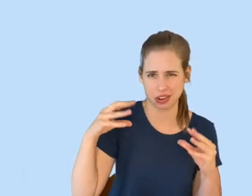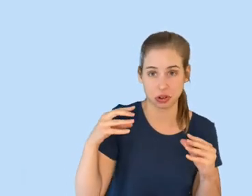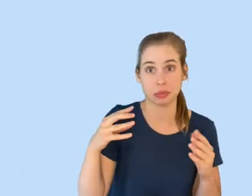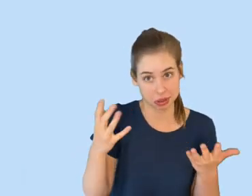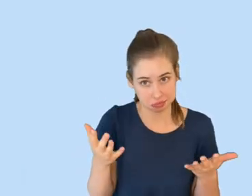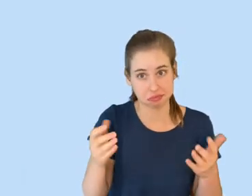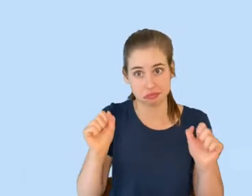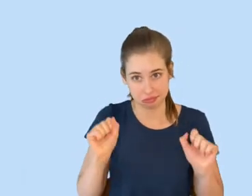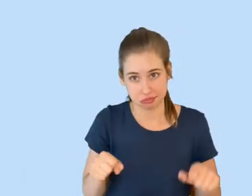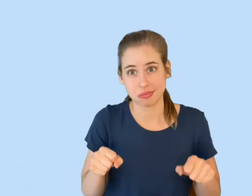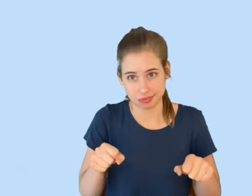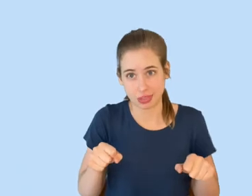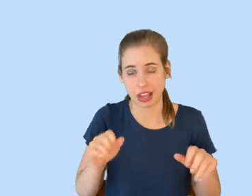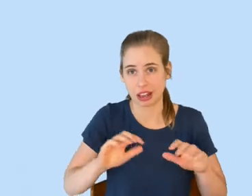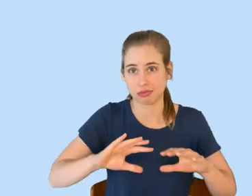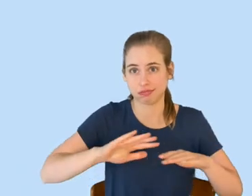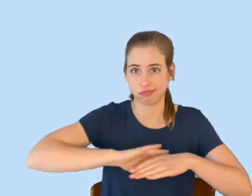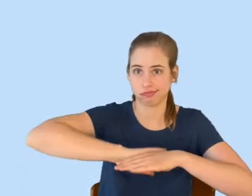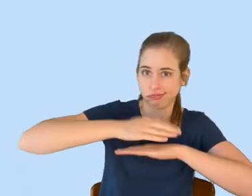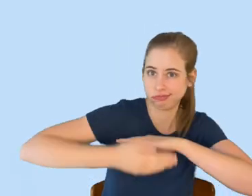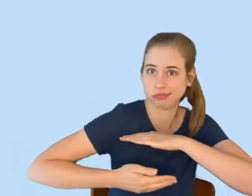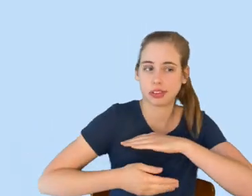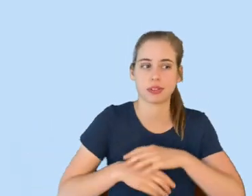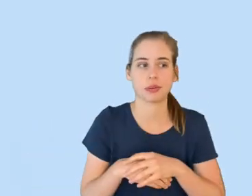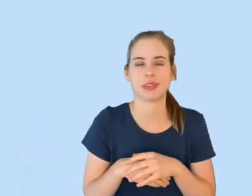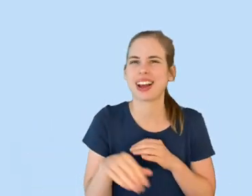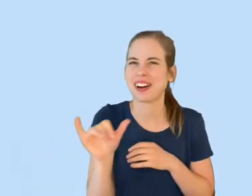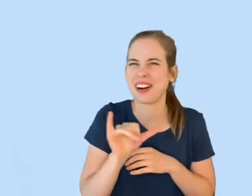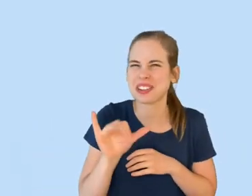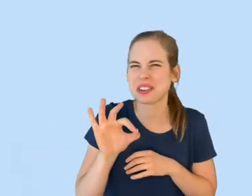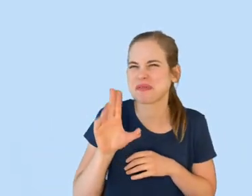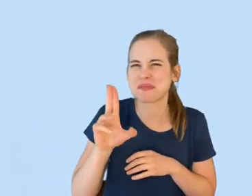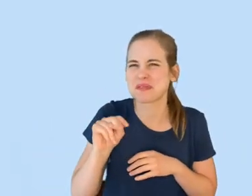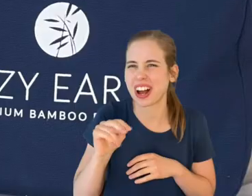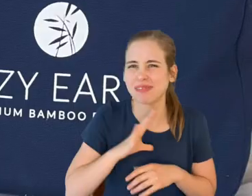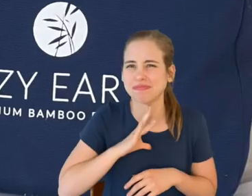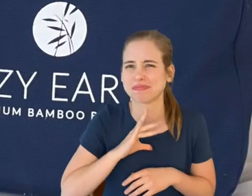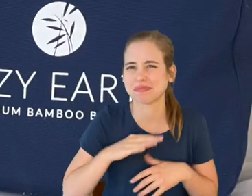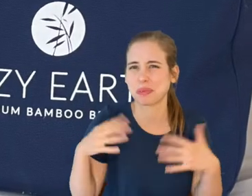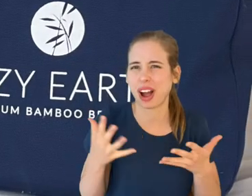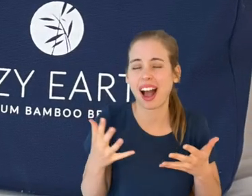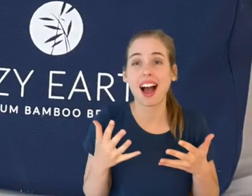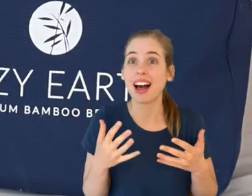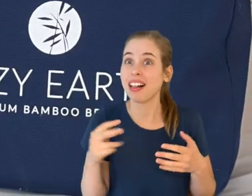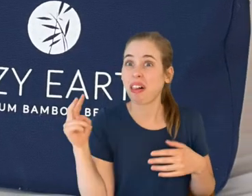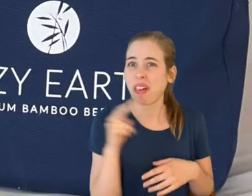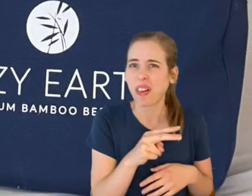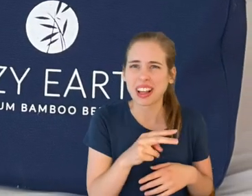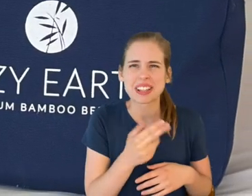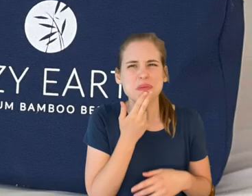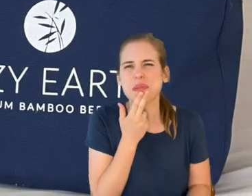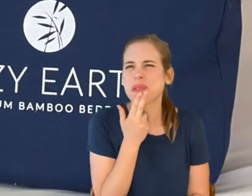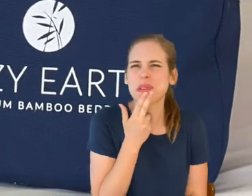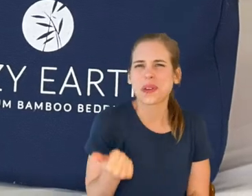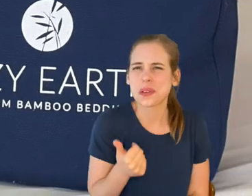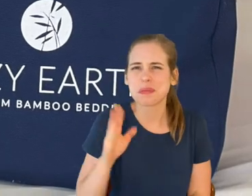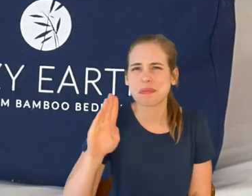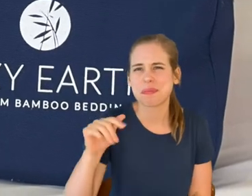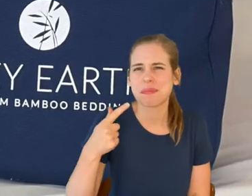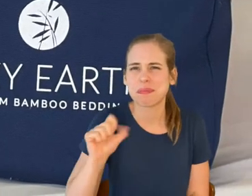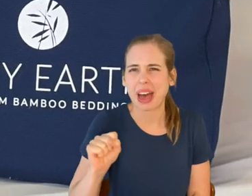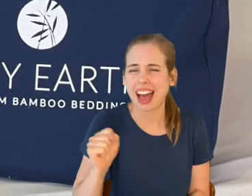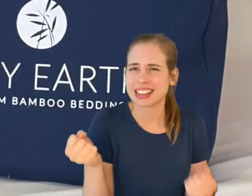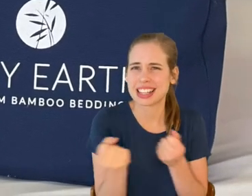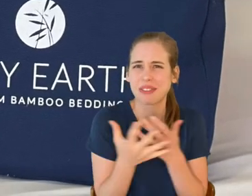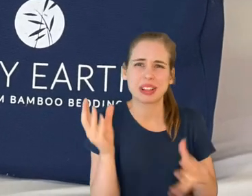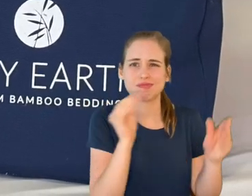for a minute, guys. So everything came wrapped up nicely in these really super cute bags with a little